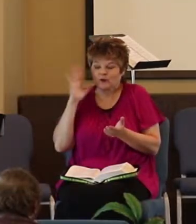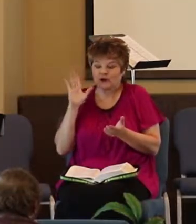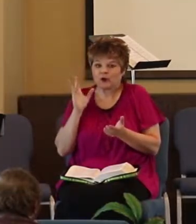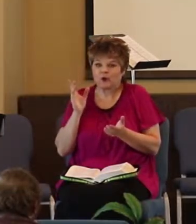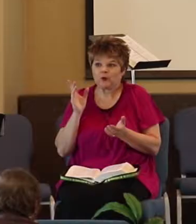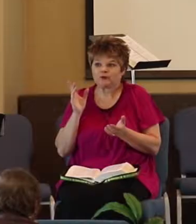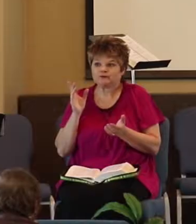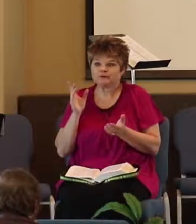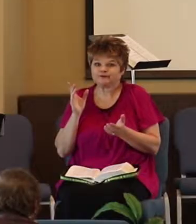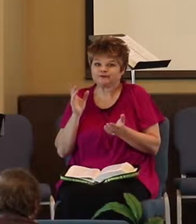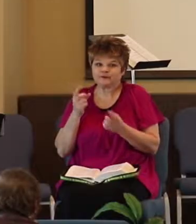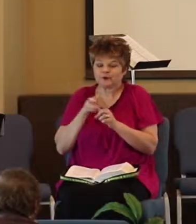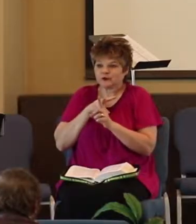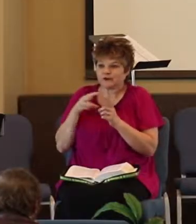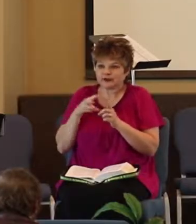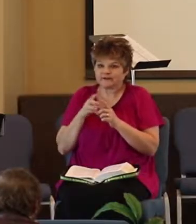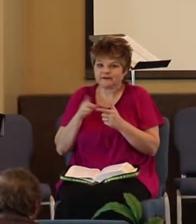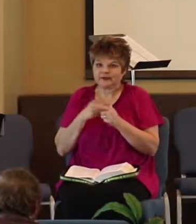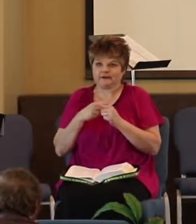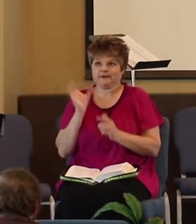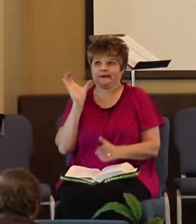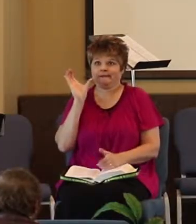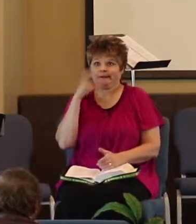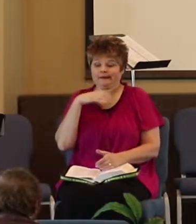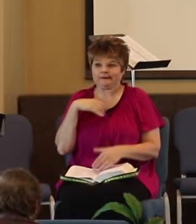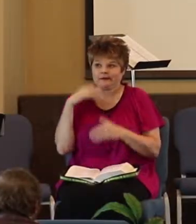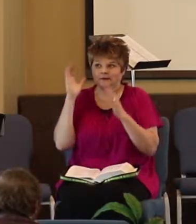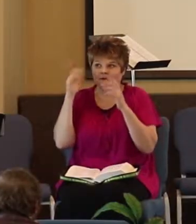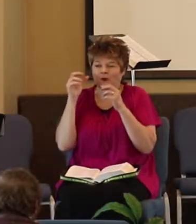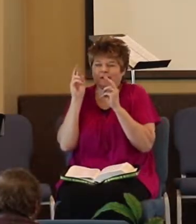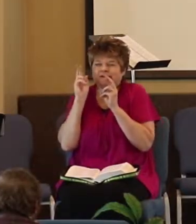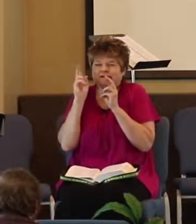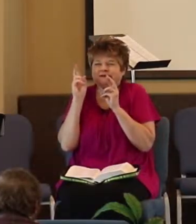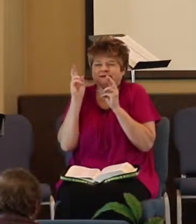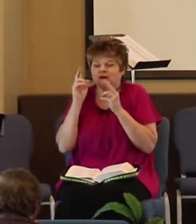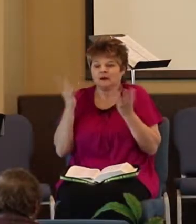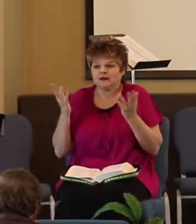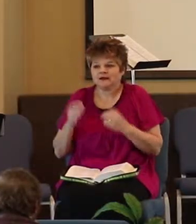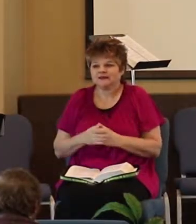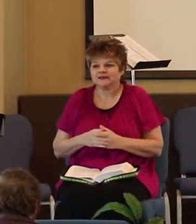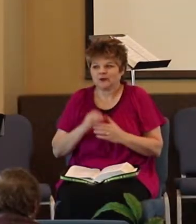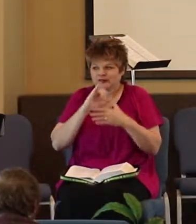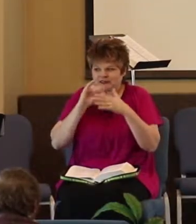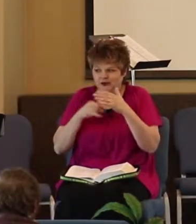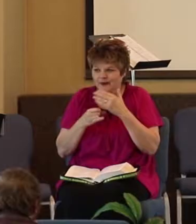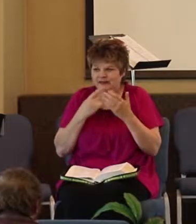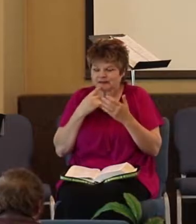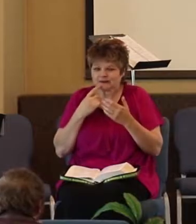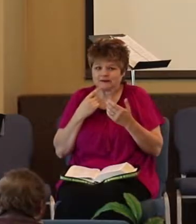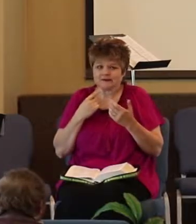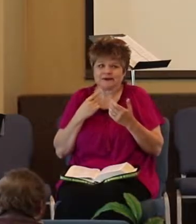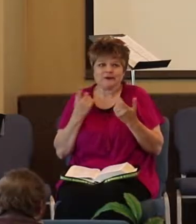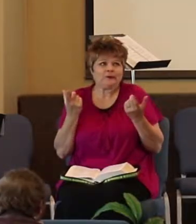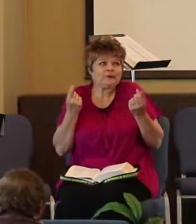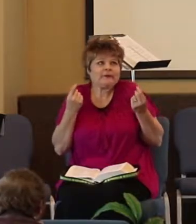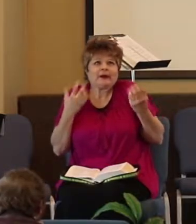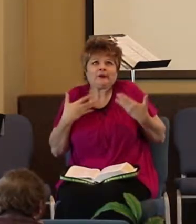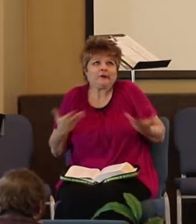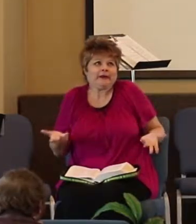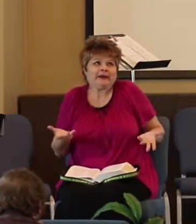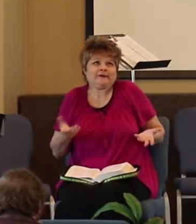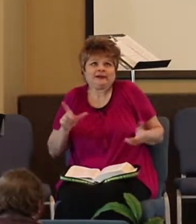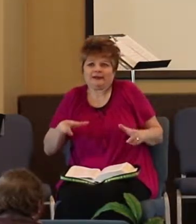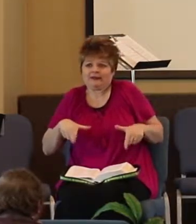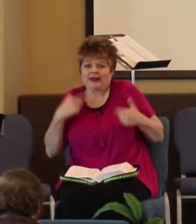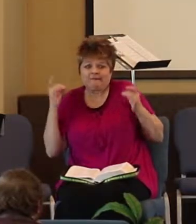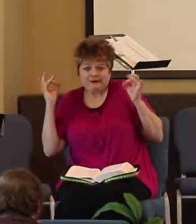then all you get to do is guess and hope. So Jeremiah said, God, what am I doing here? Life